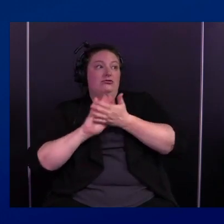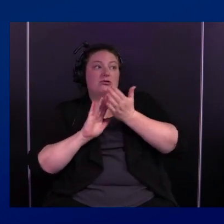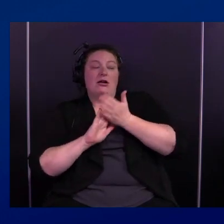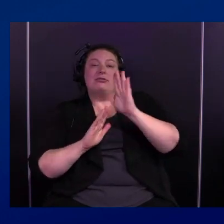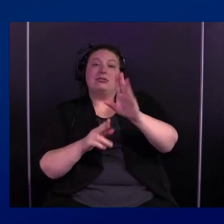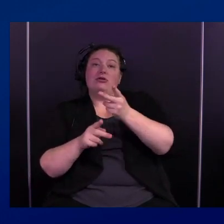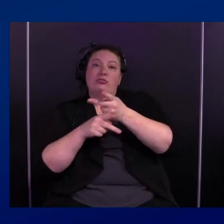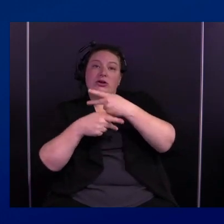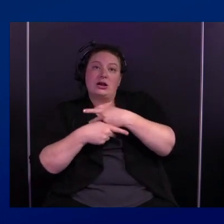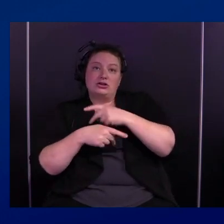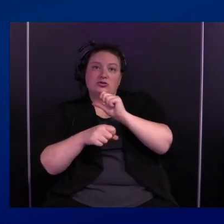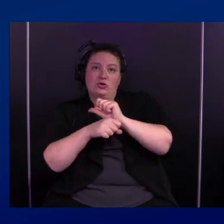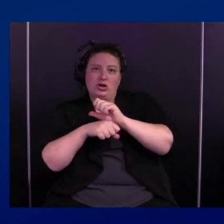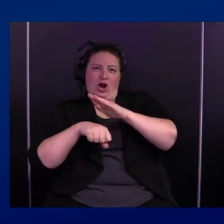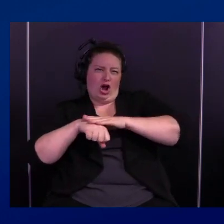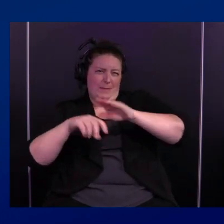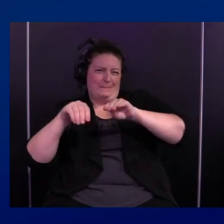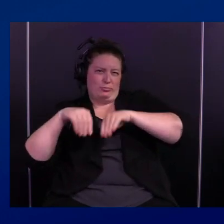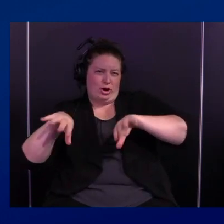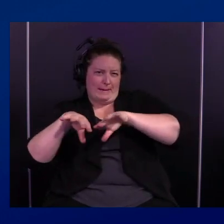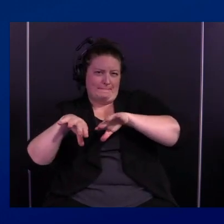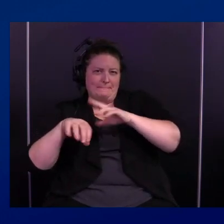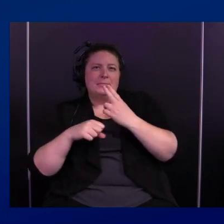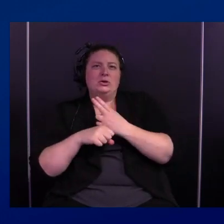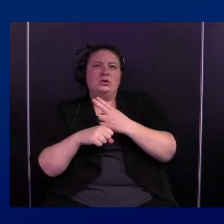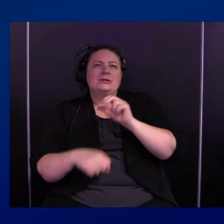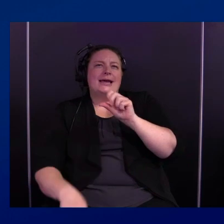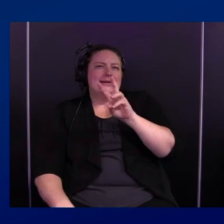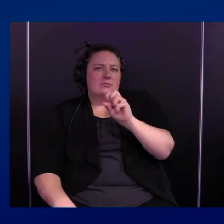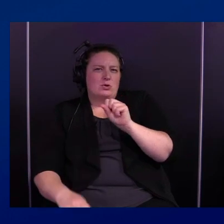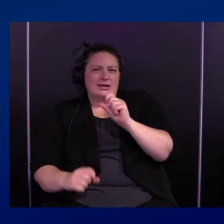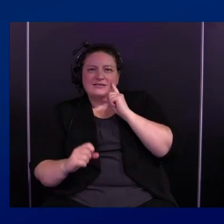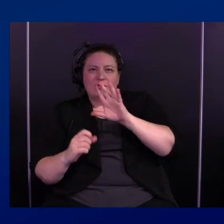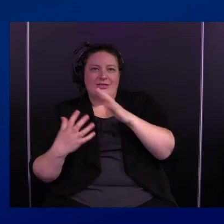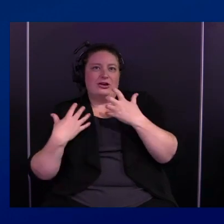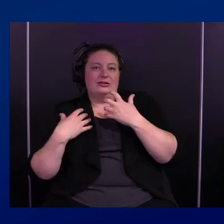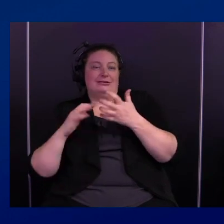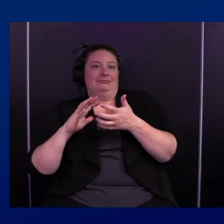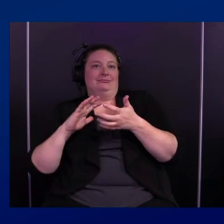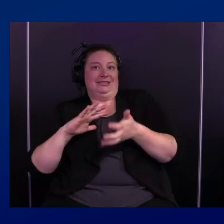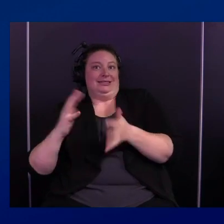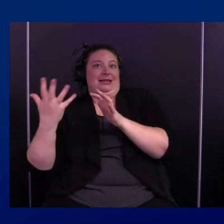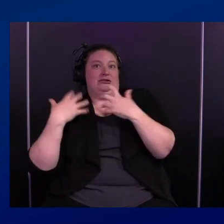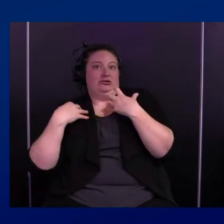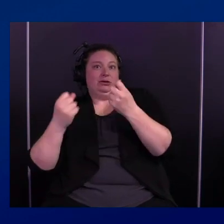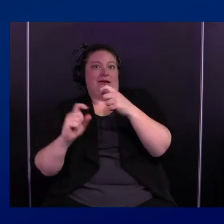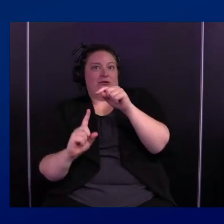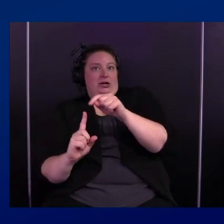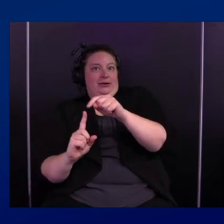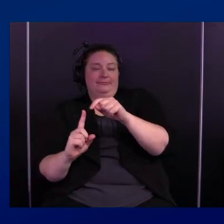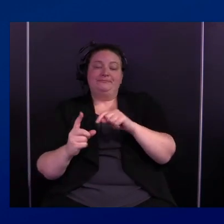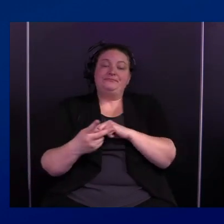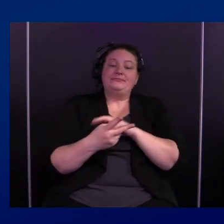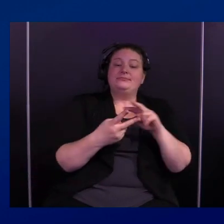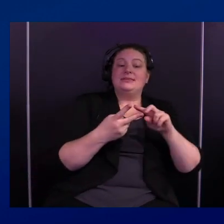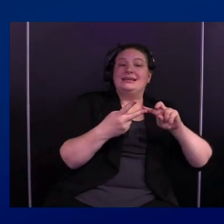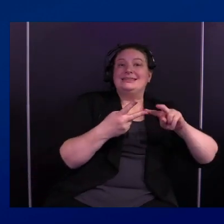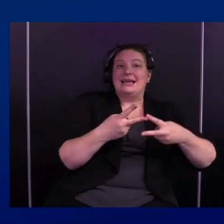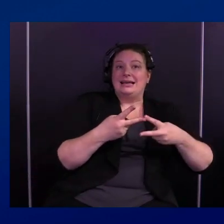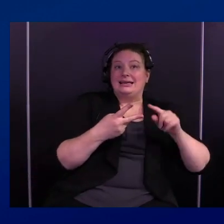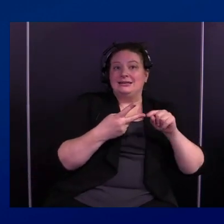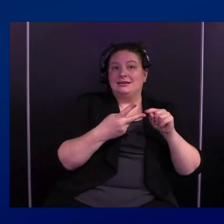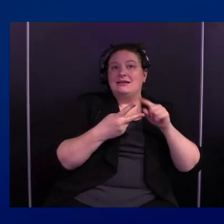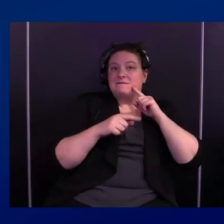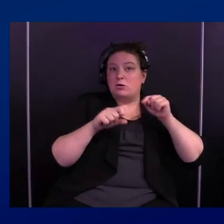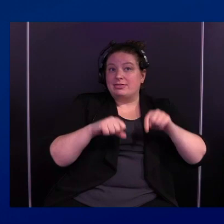production workloads on premises and use AWS as their disaster recovery site. And the second, which we'll focus with this launch,